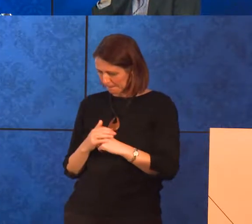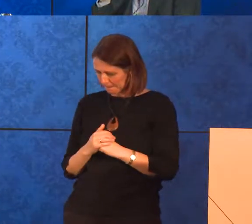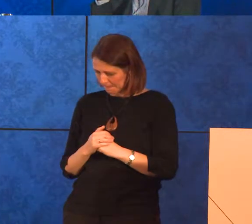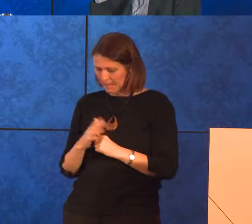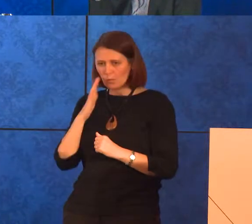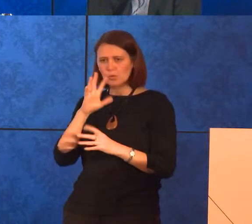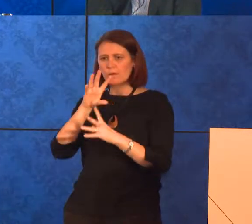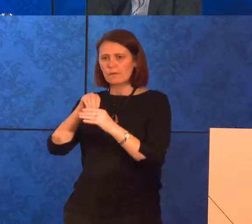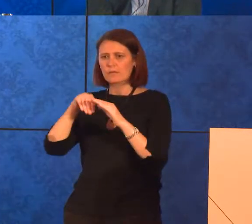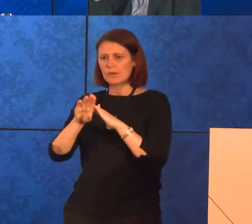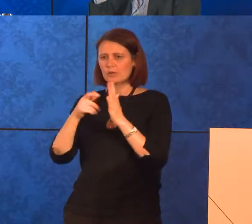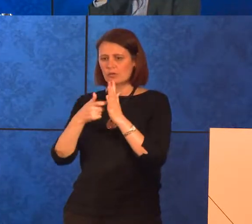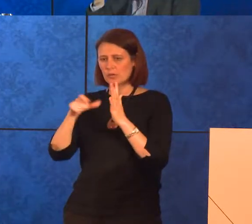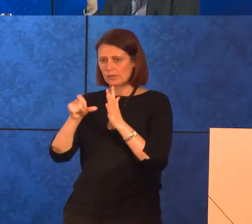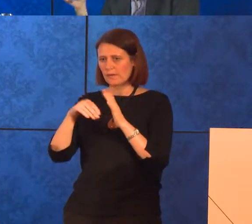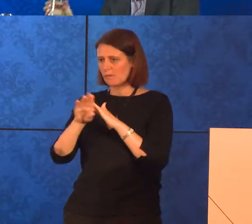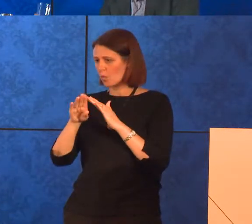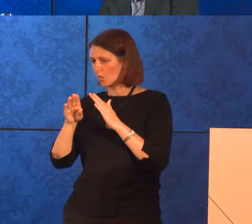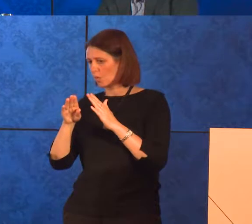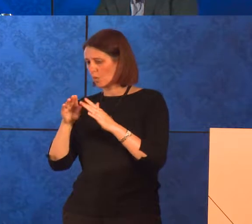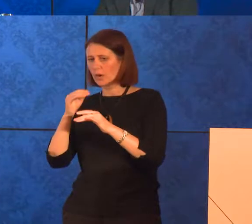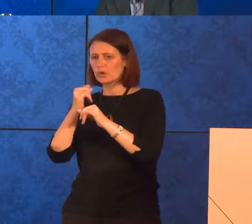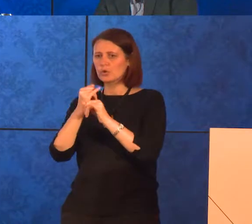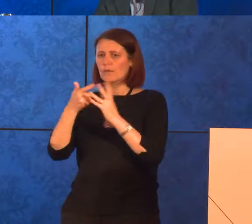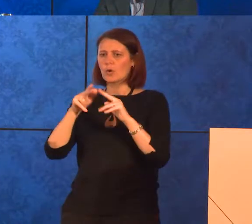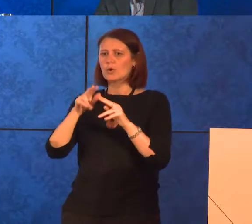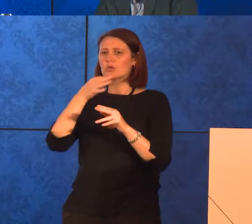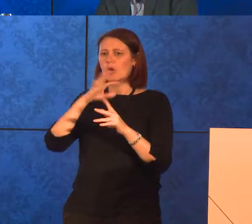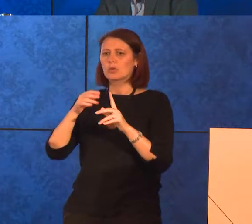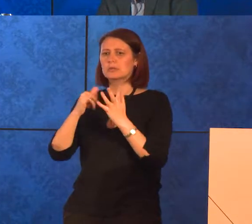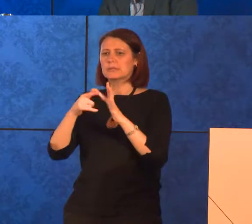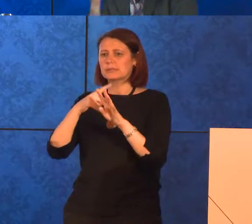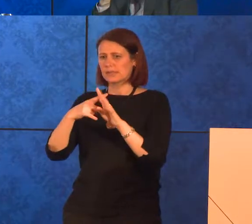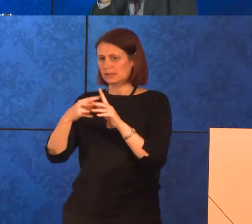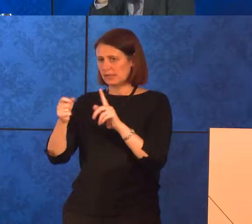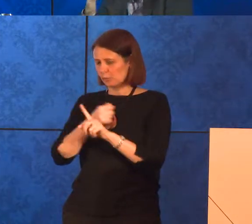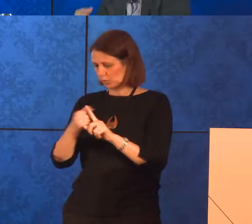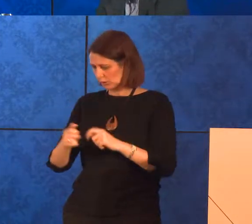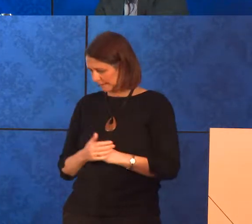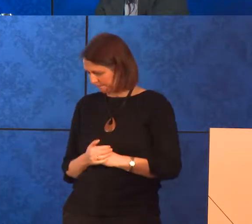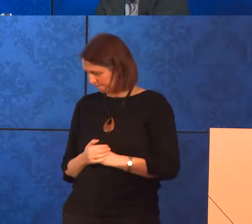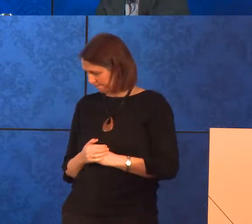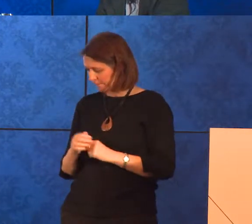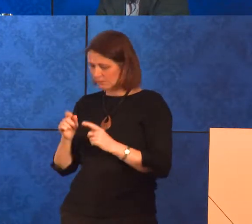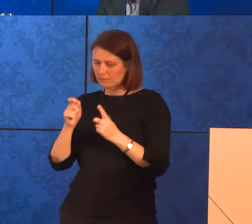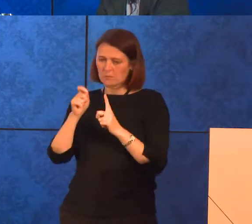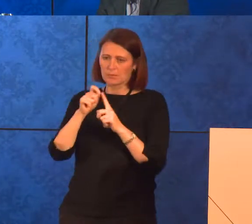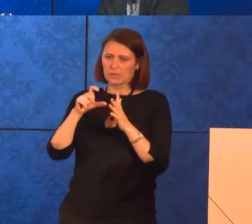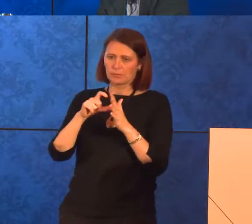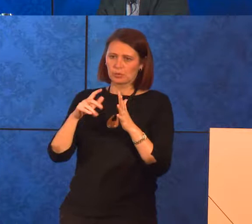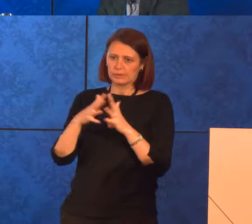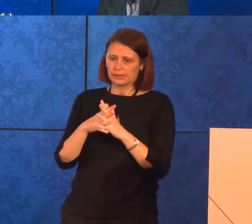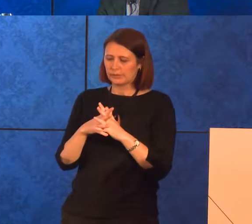into institutional responses to child sexual abuse, you were and PWD were obviously